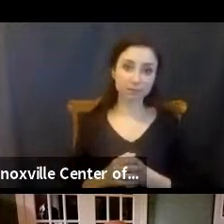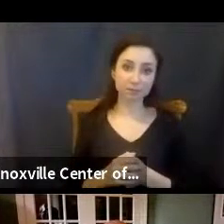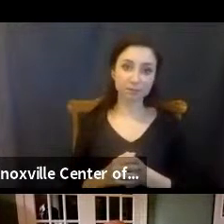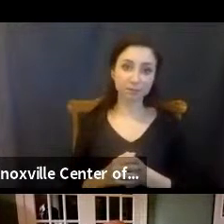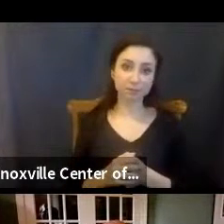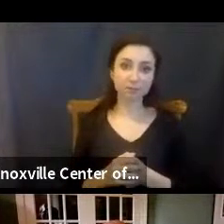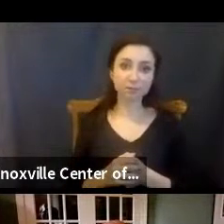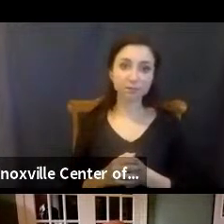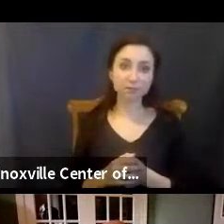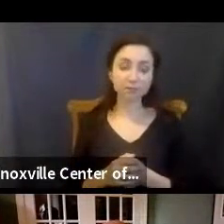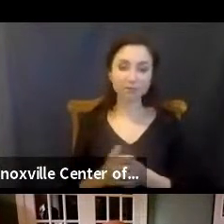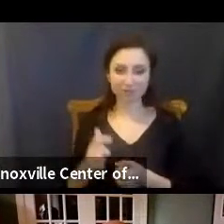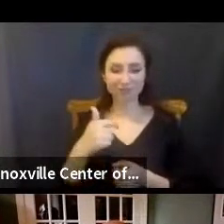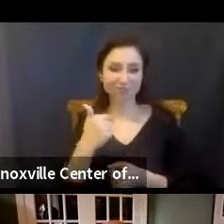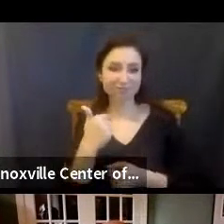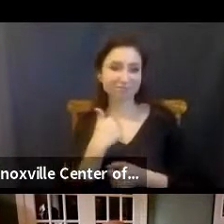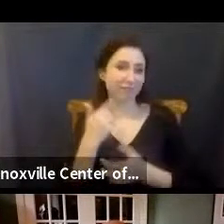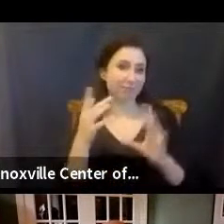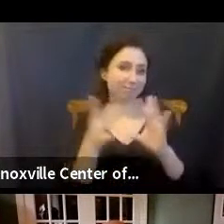So I bring it up because